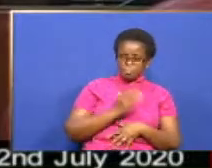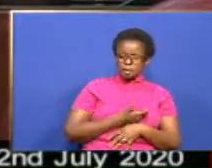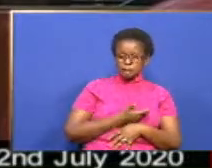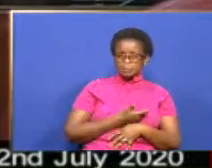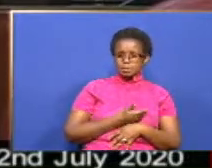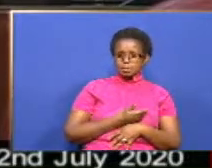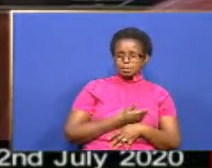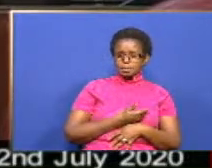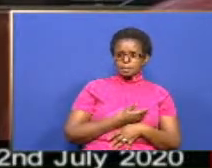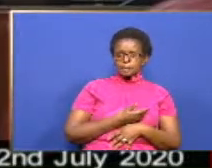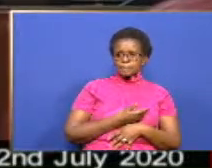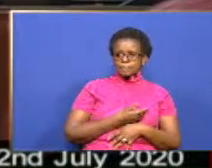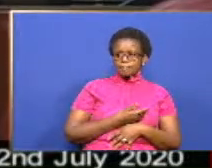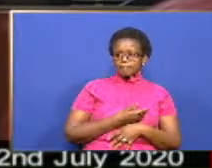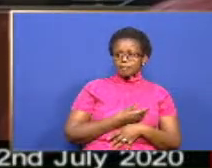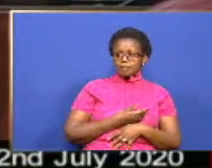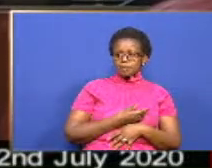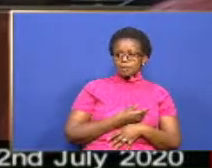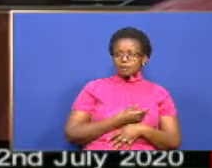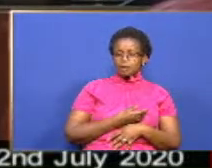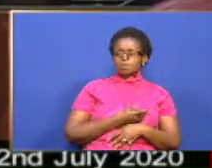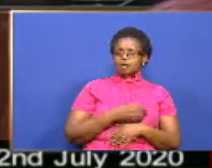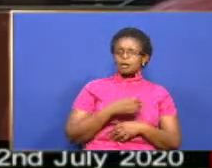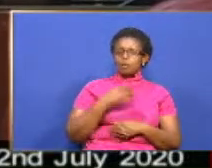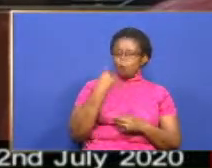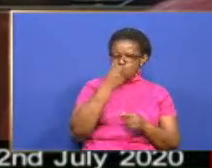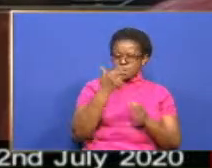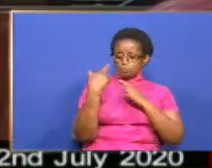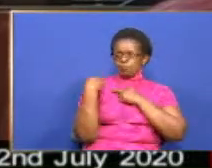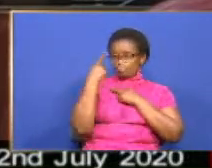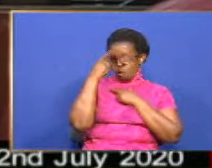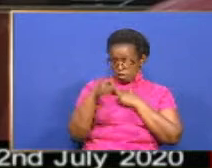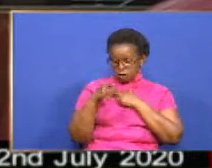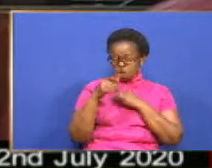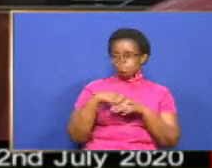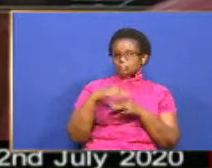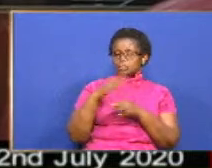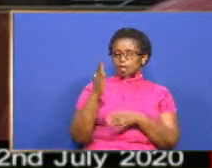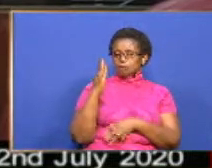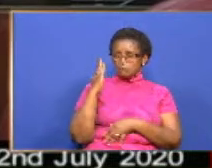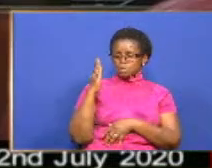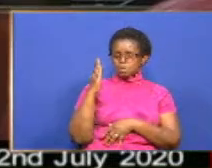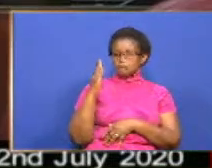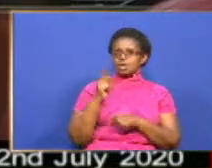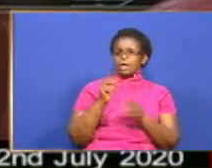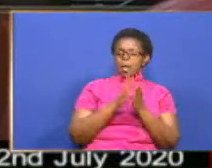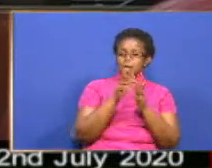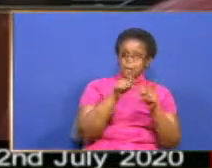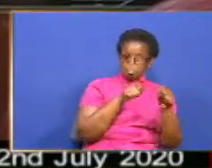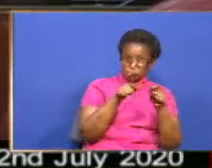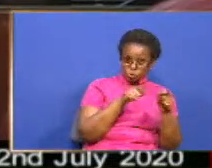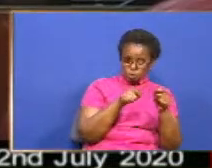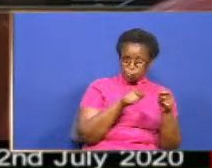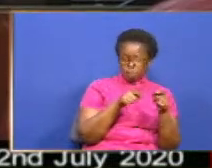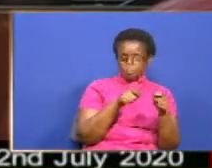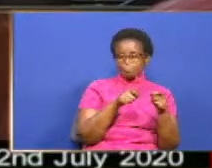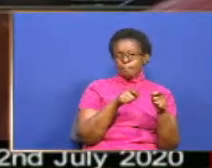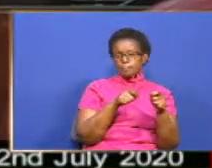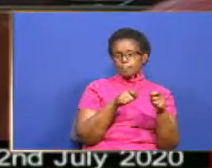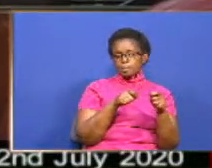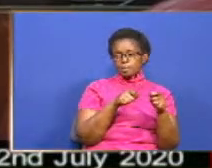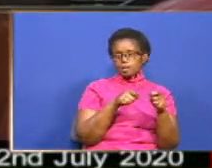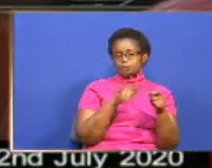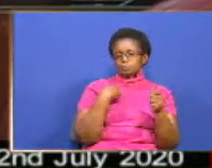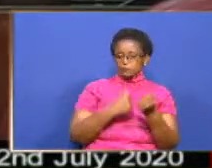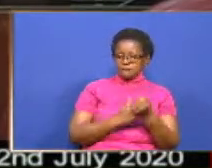that is charged with this on security and administration, to